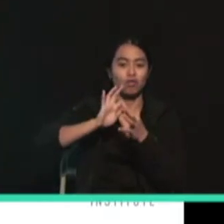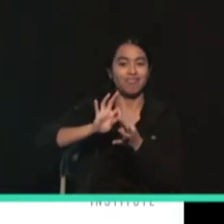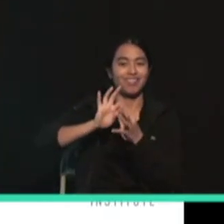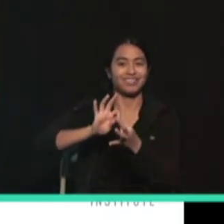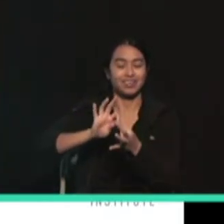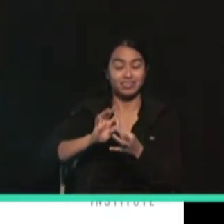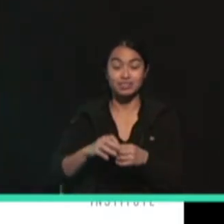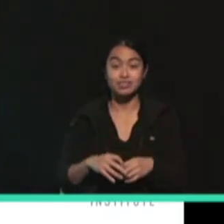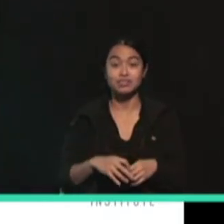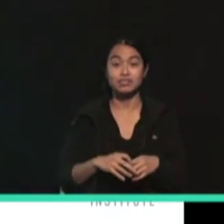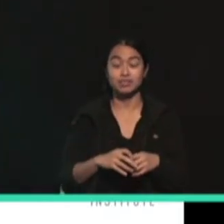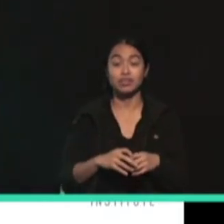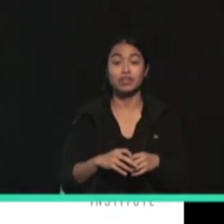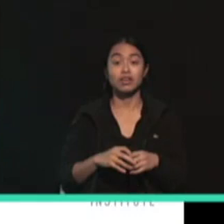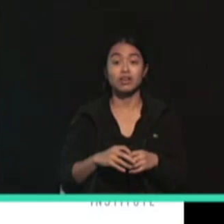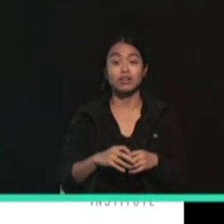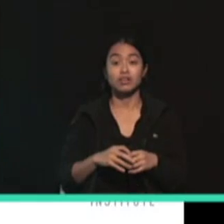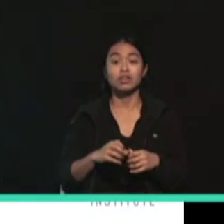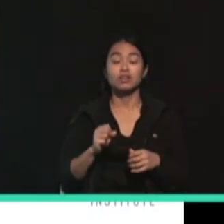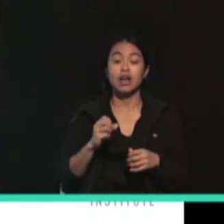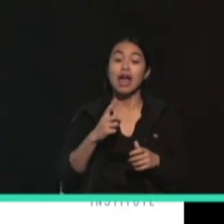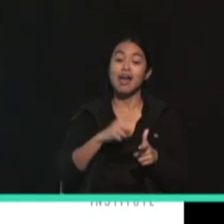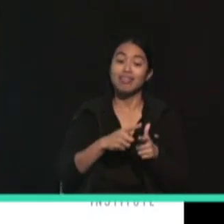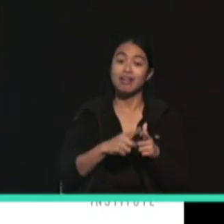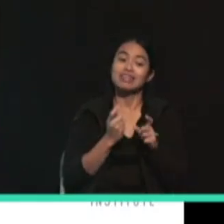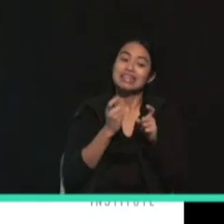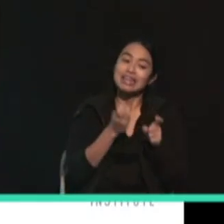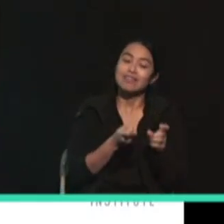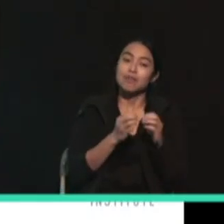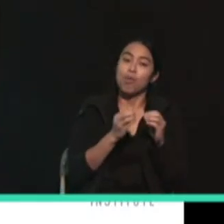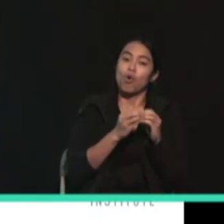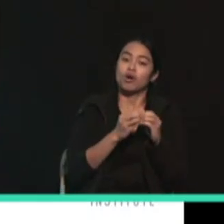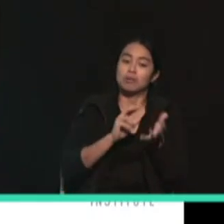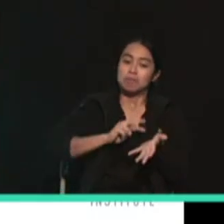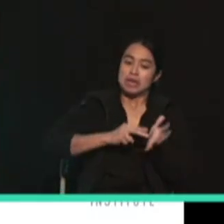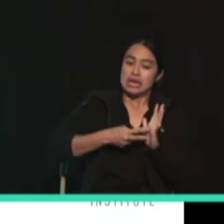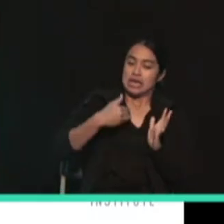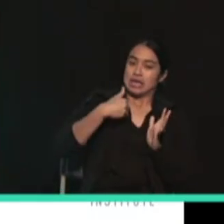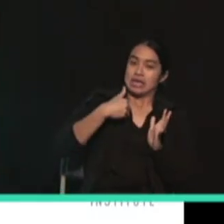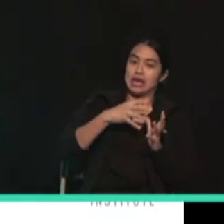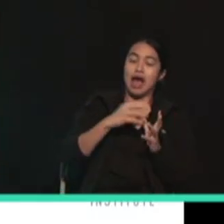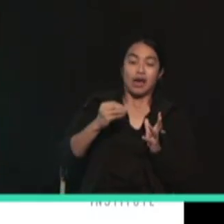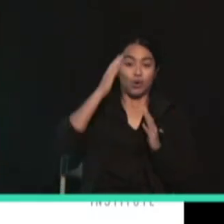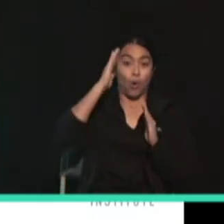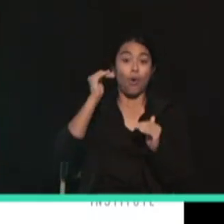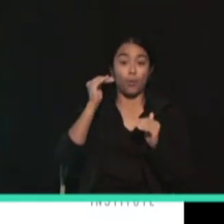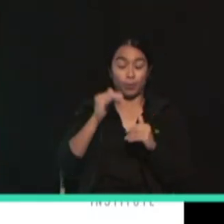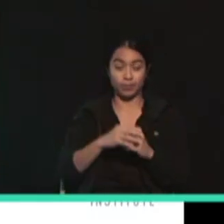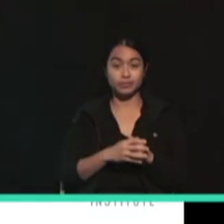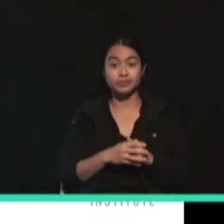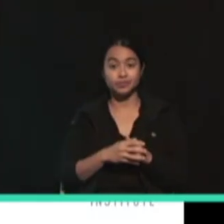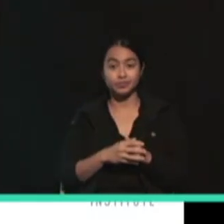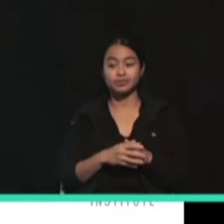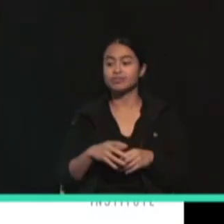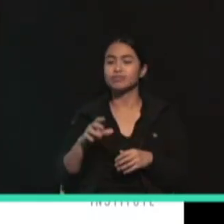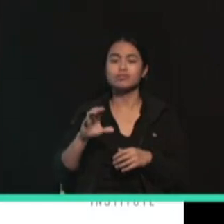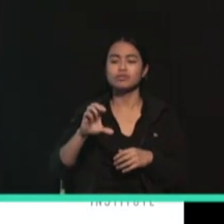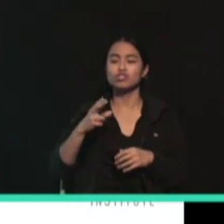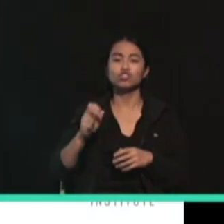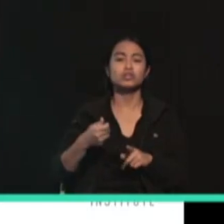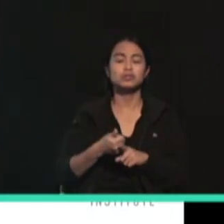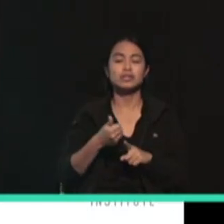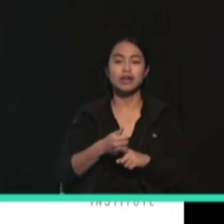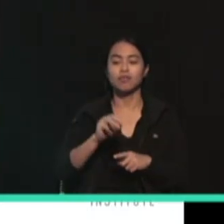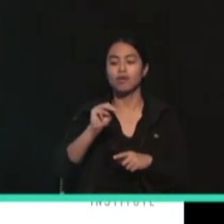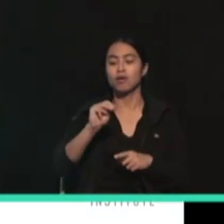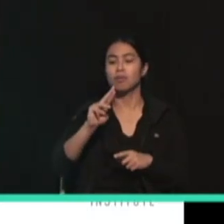and with that comes meaning and hope. CHIP is also multi-systemic. Because it